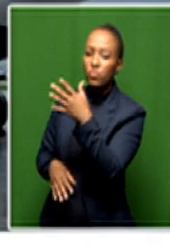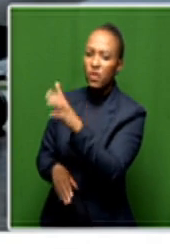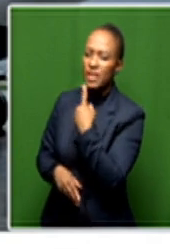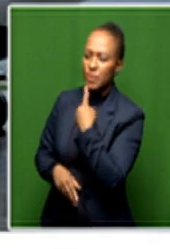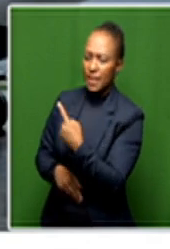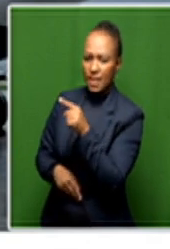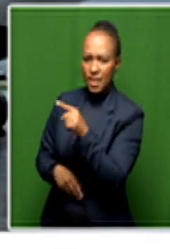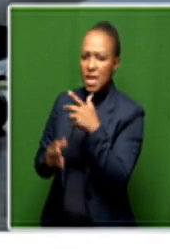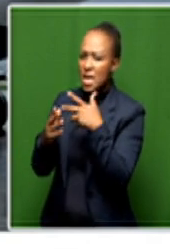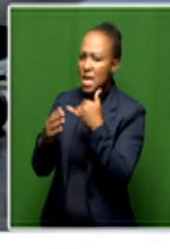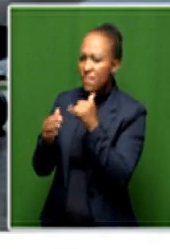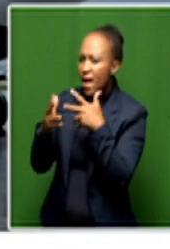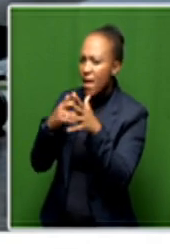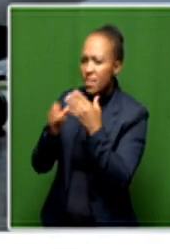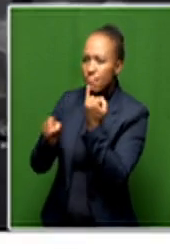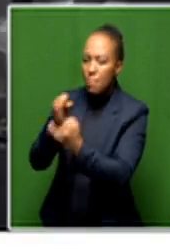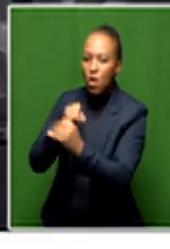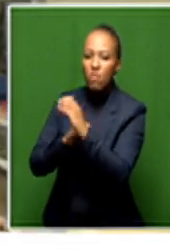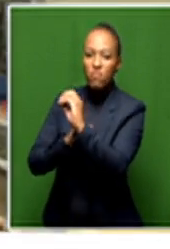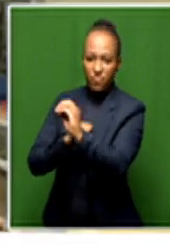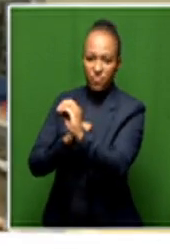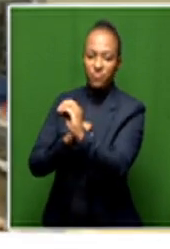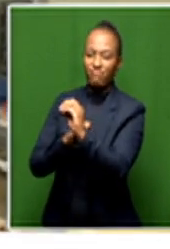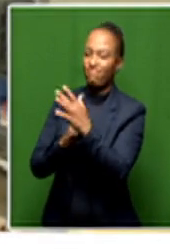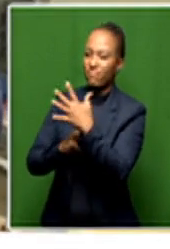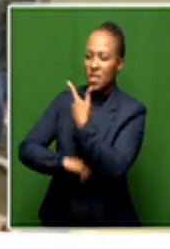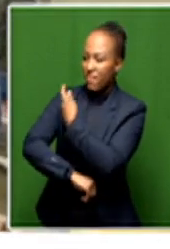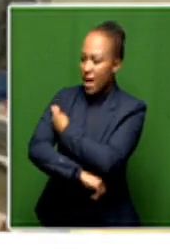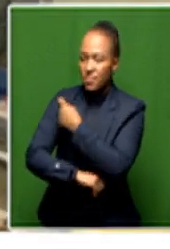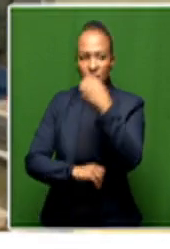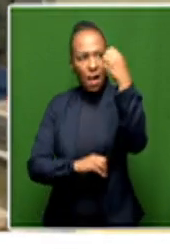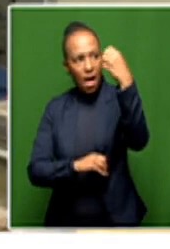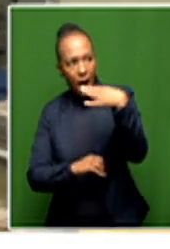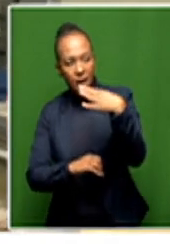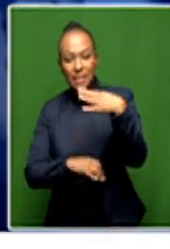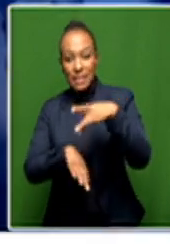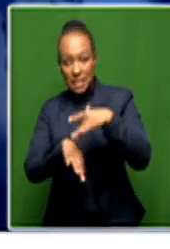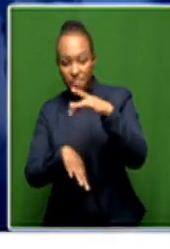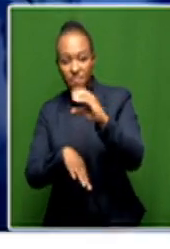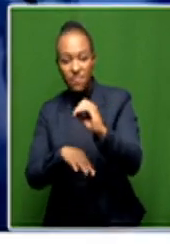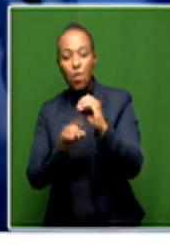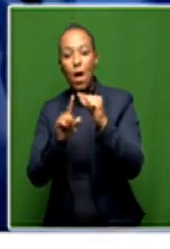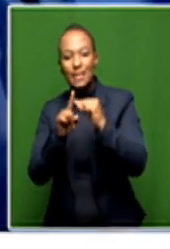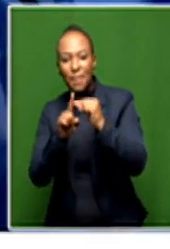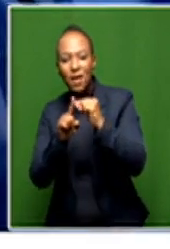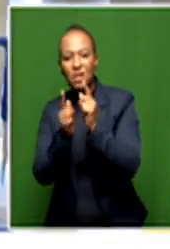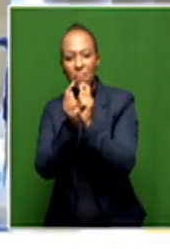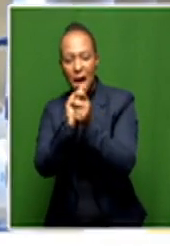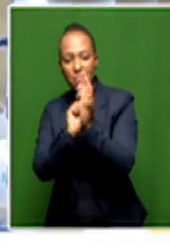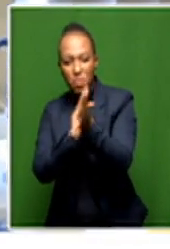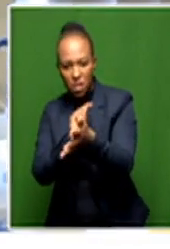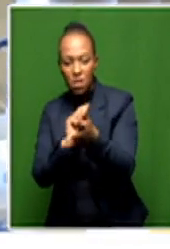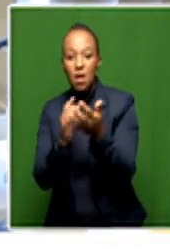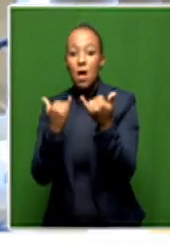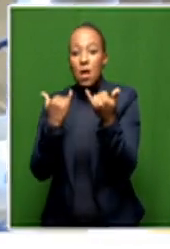that if anything goes wrong, obviously with the vaccine, whether it's, it's light sensitive, the temperature has changed, then this